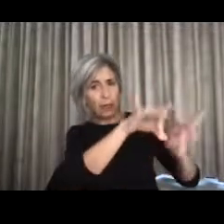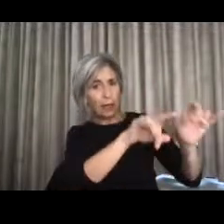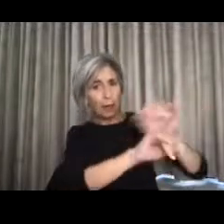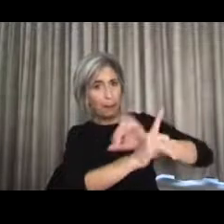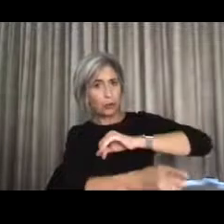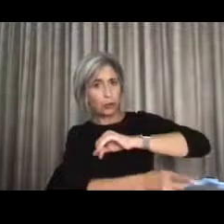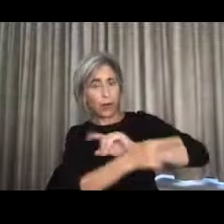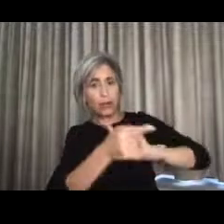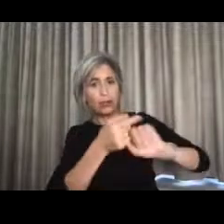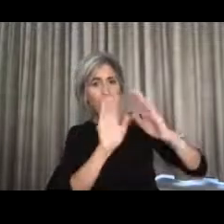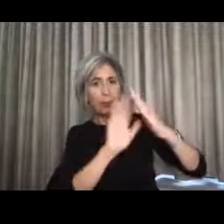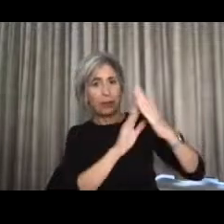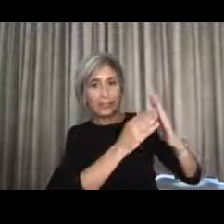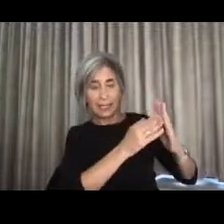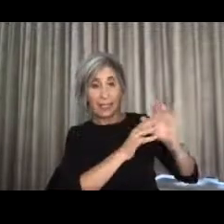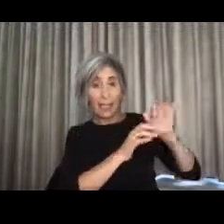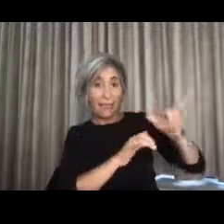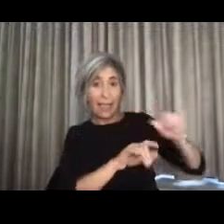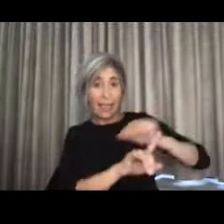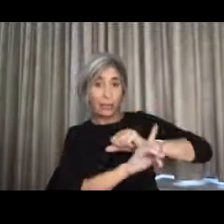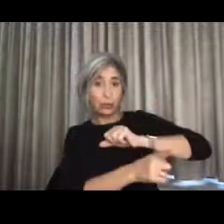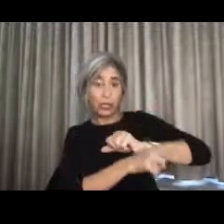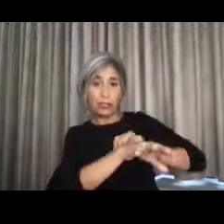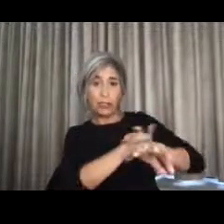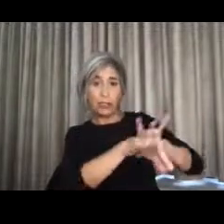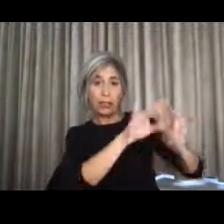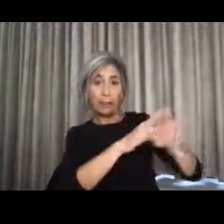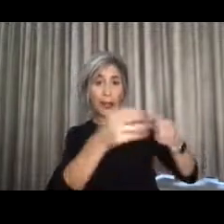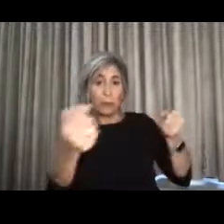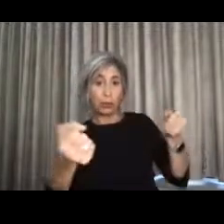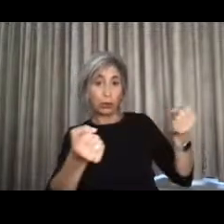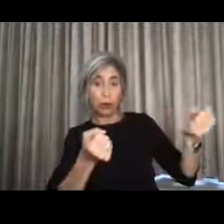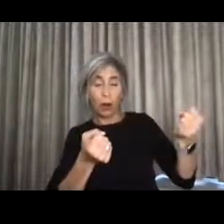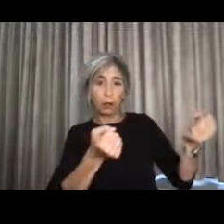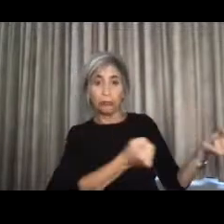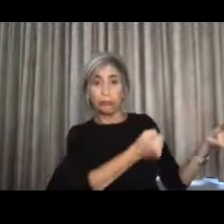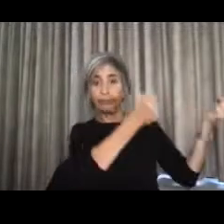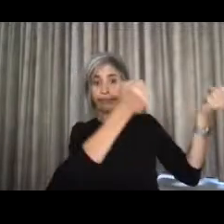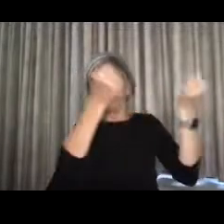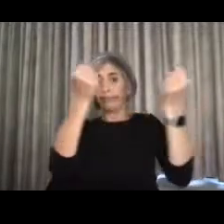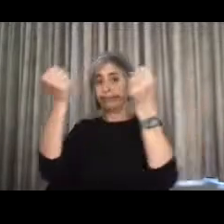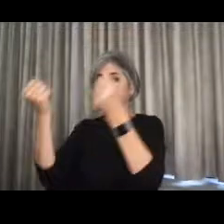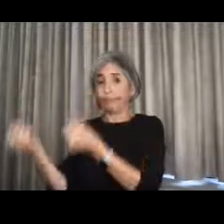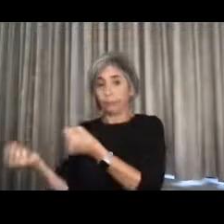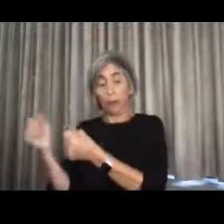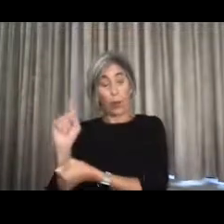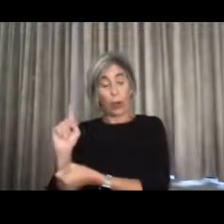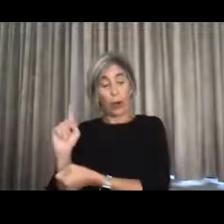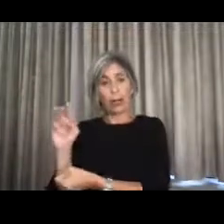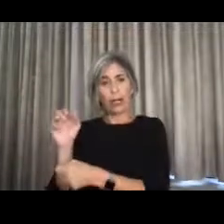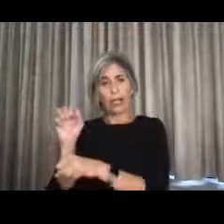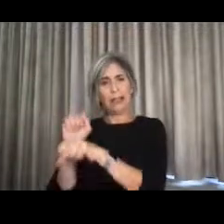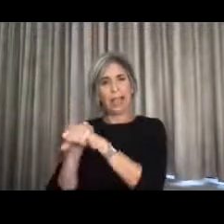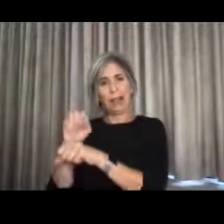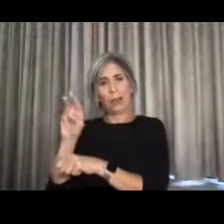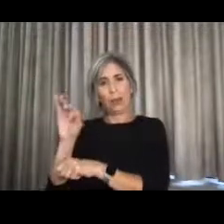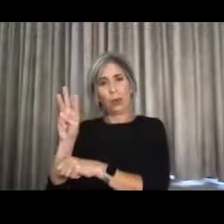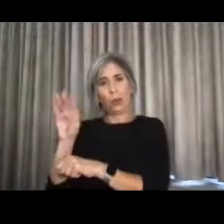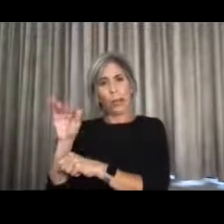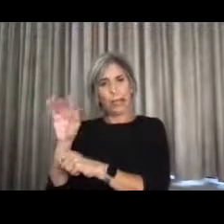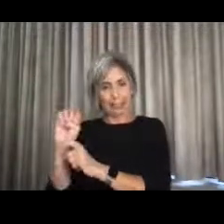city. That trash is picked up on each truck, and then we drop it off at solid waste, landfill, in which many